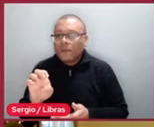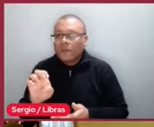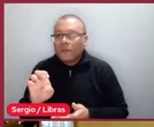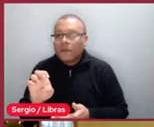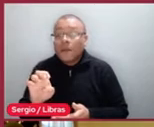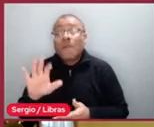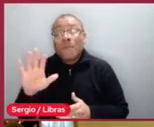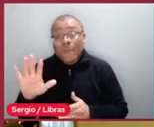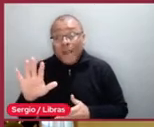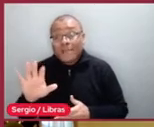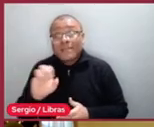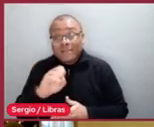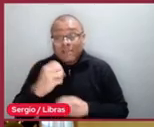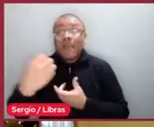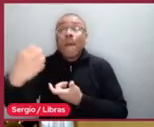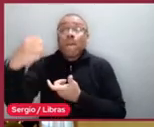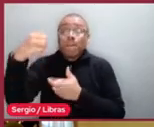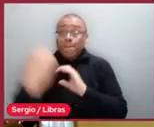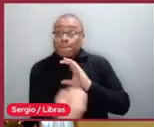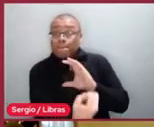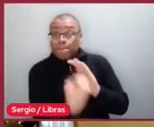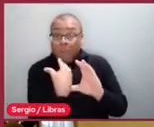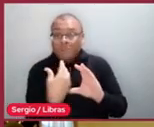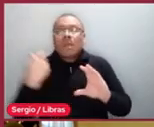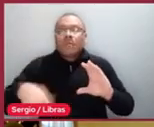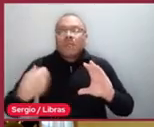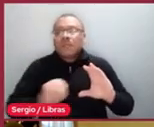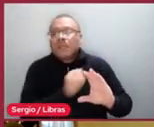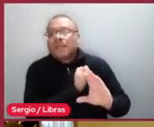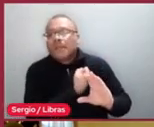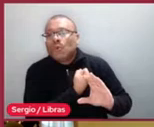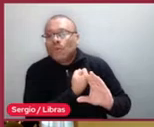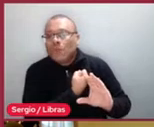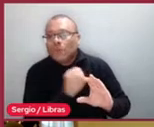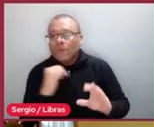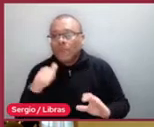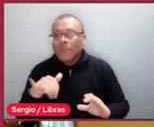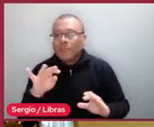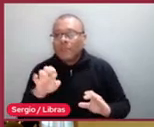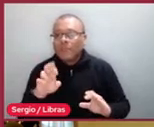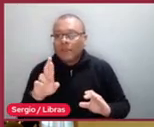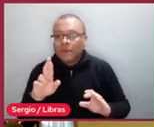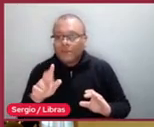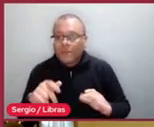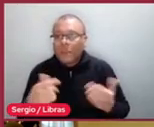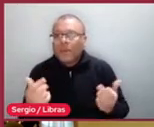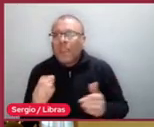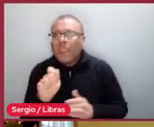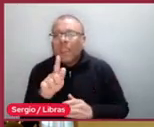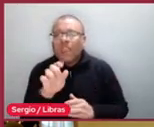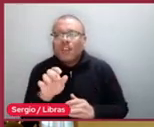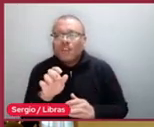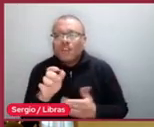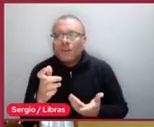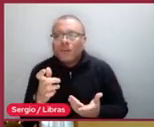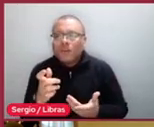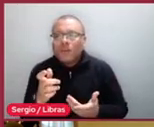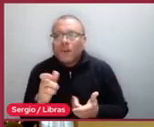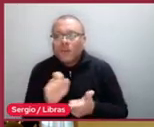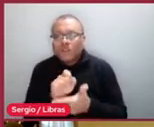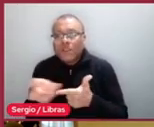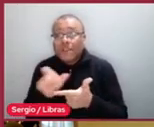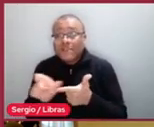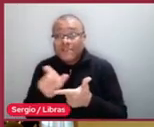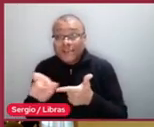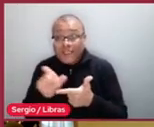integer. And the same rule apply here. Like if we are receiving the age as a string, it will try